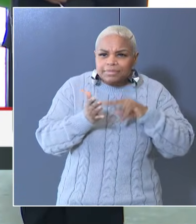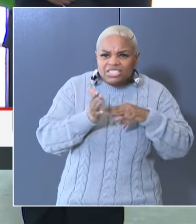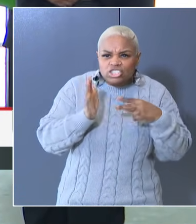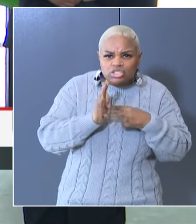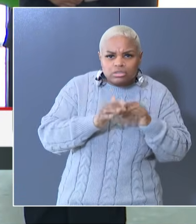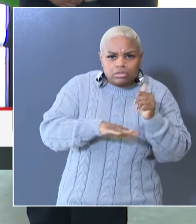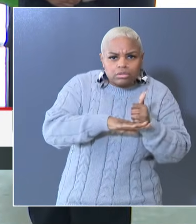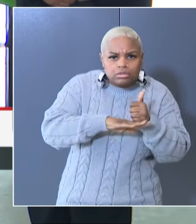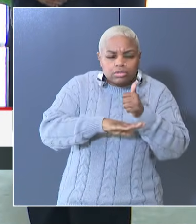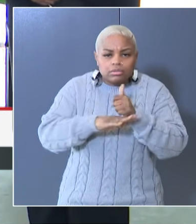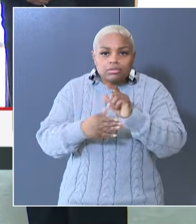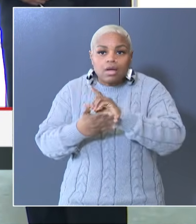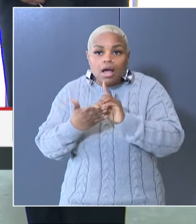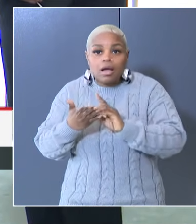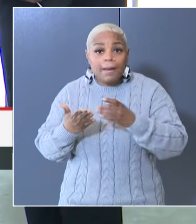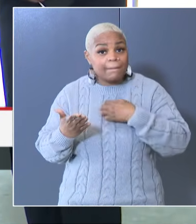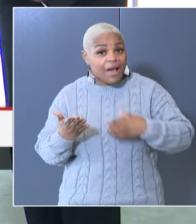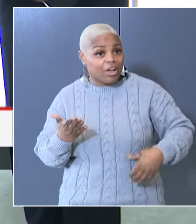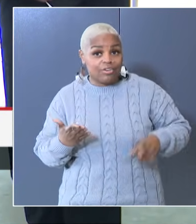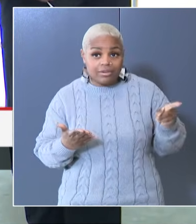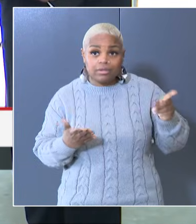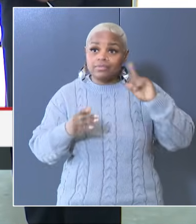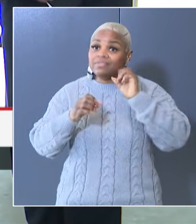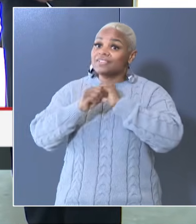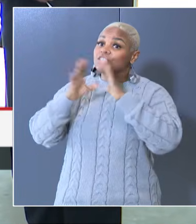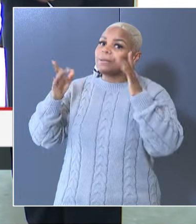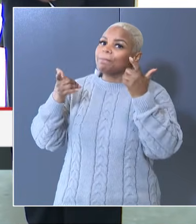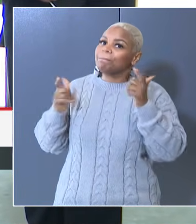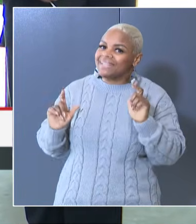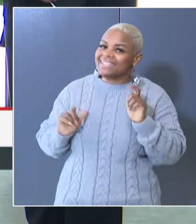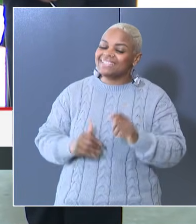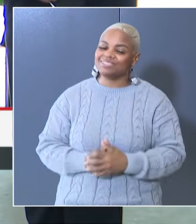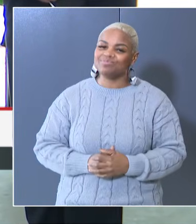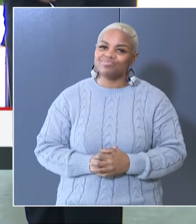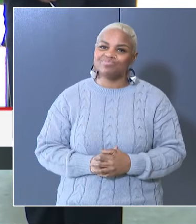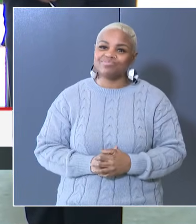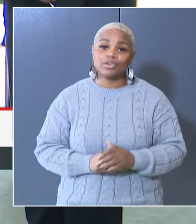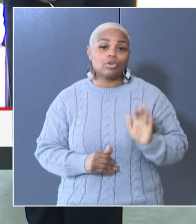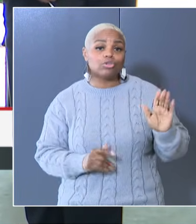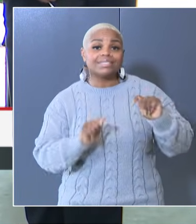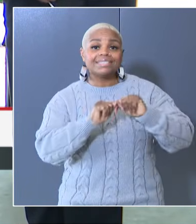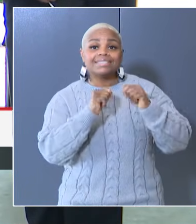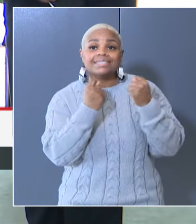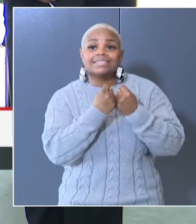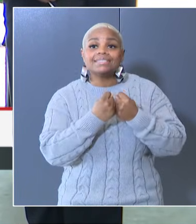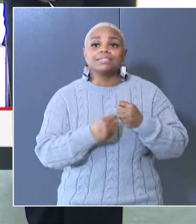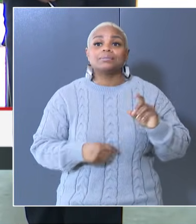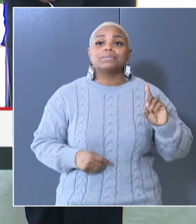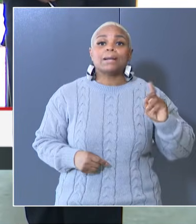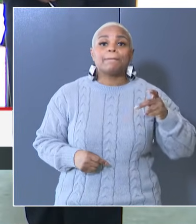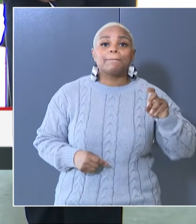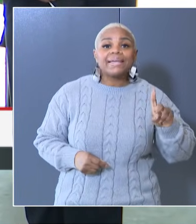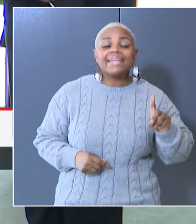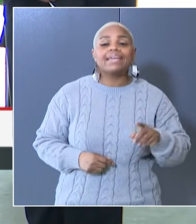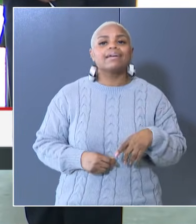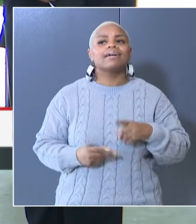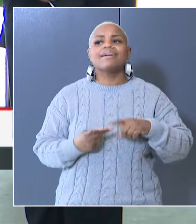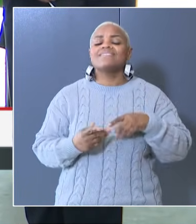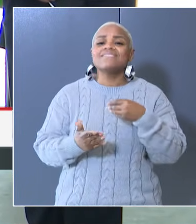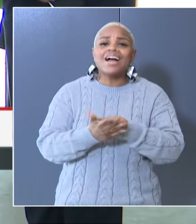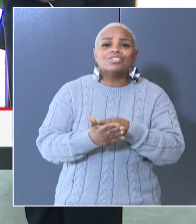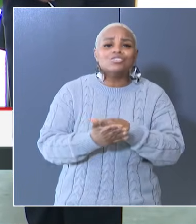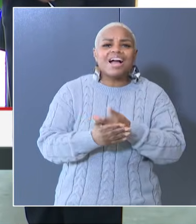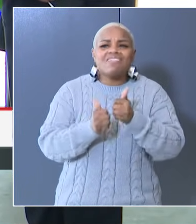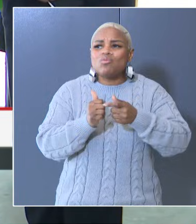She and her administration from DHCD, DMPED, the Housing Finance Agency, all the agencies have looked at really